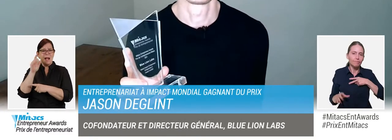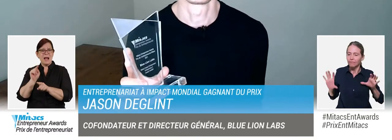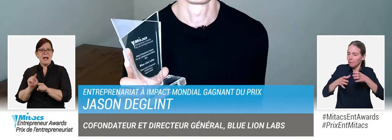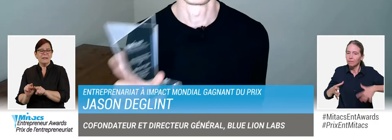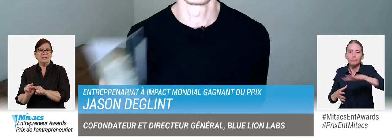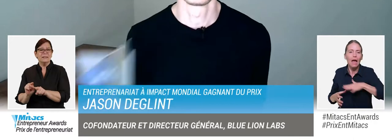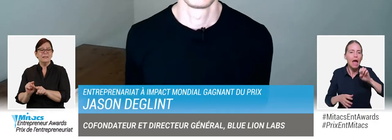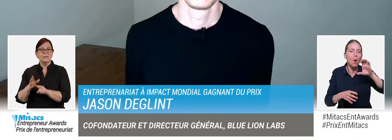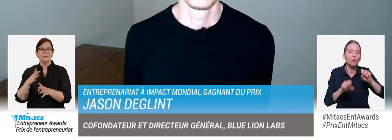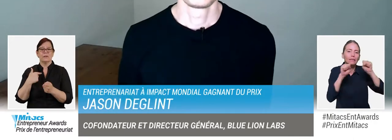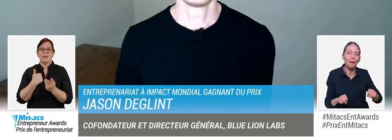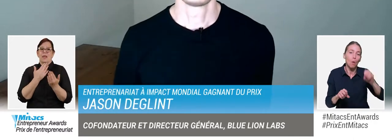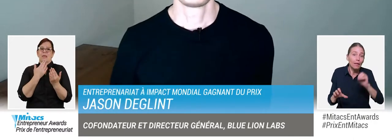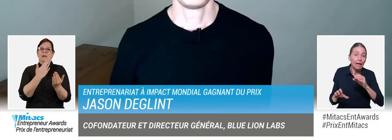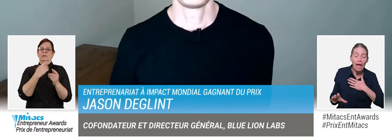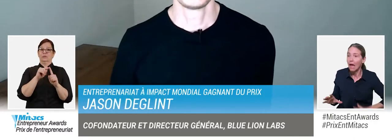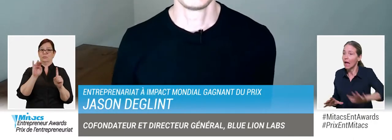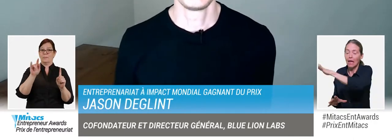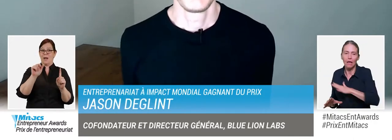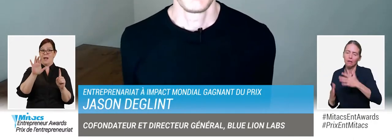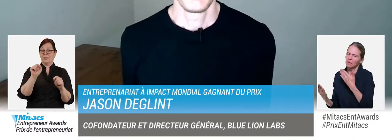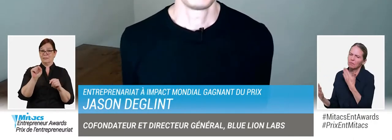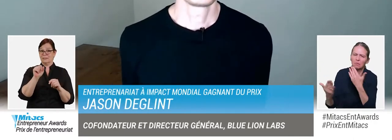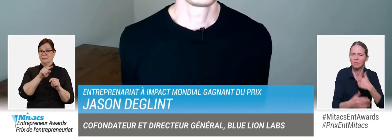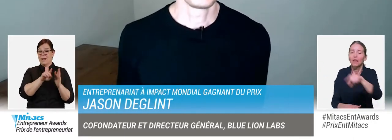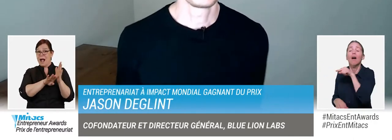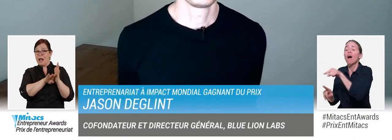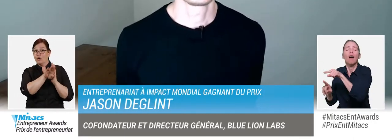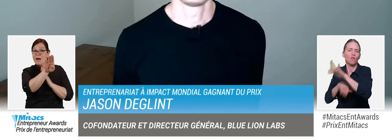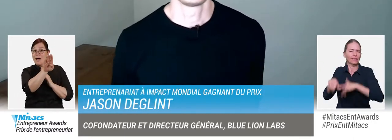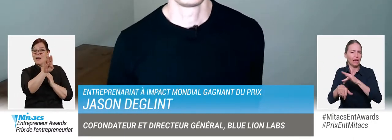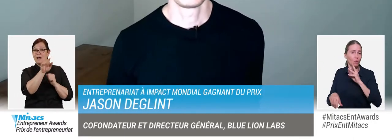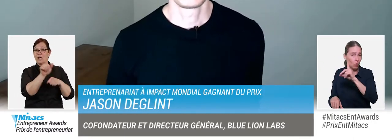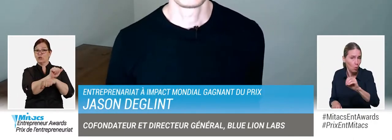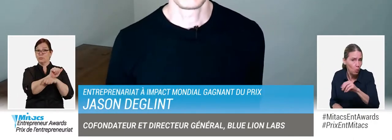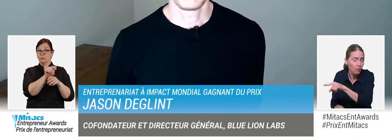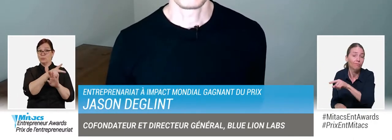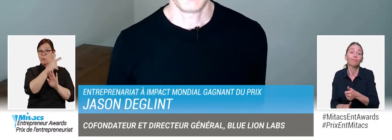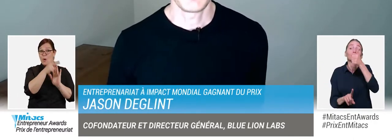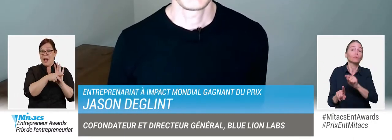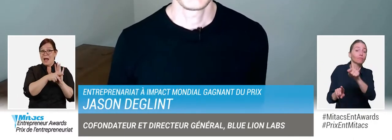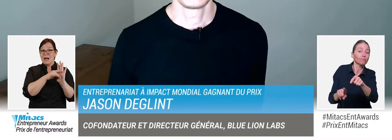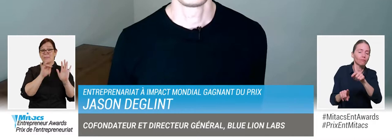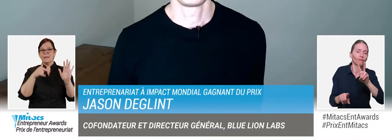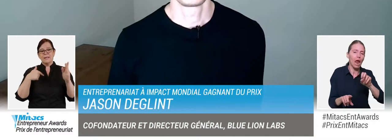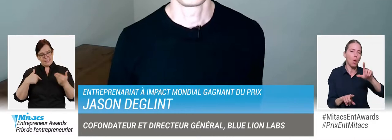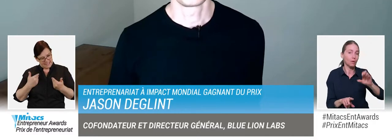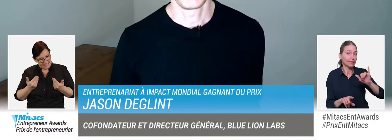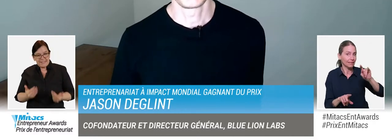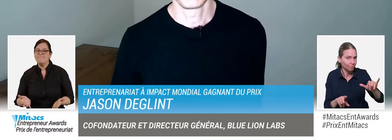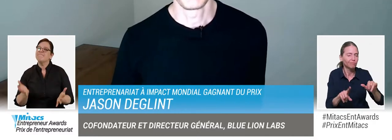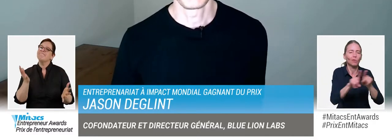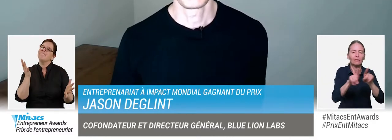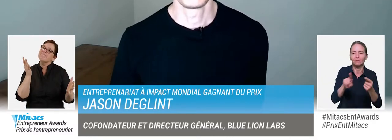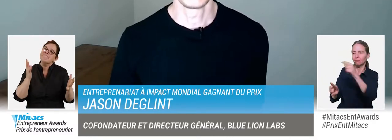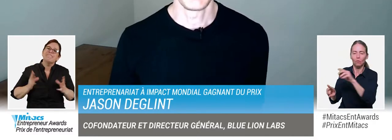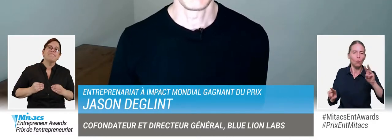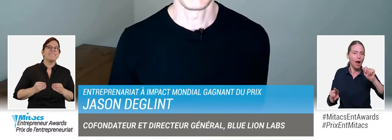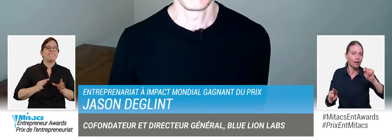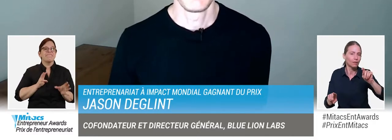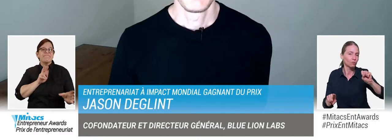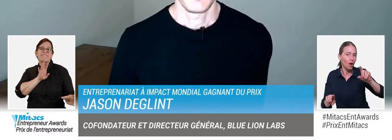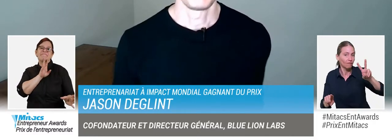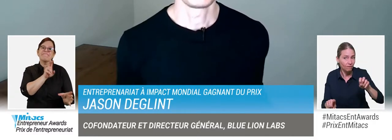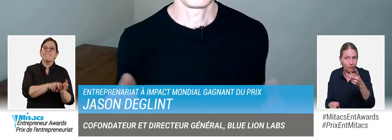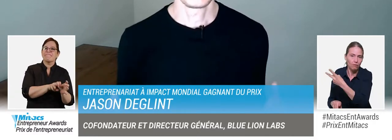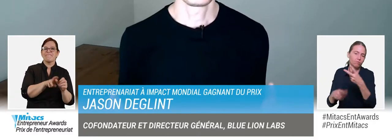Impact Entrepreneur Award. During my PhD, I built a low-cost imaging system to automatically identify harmful algae in water using